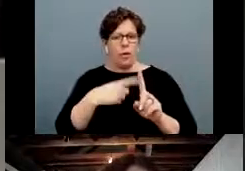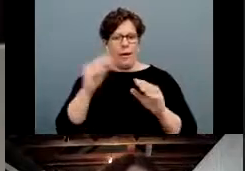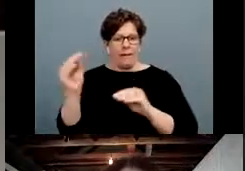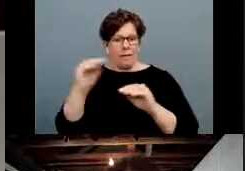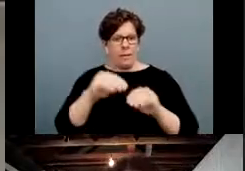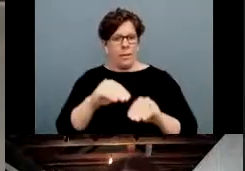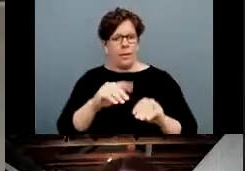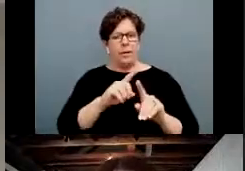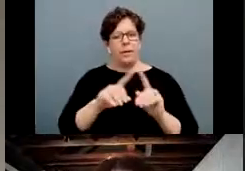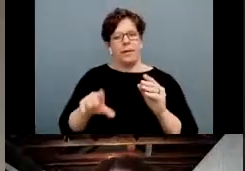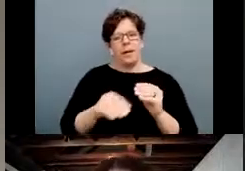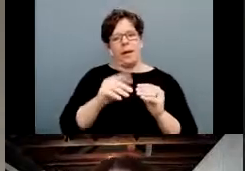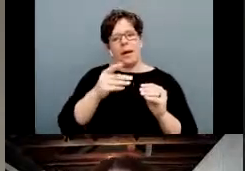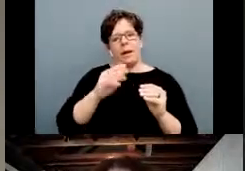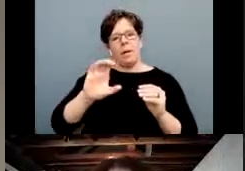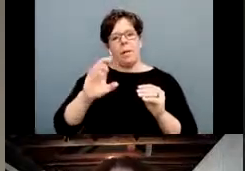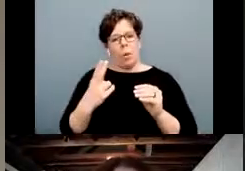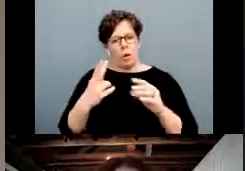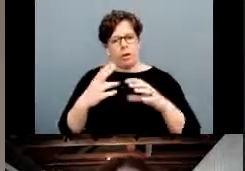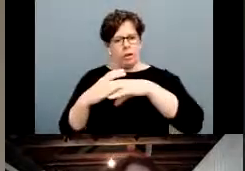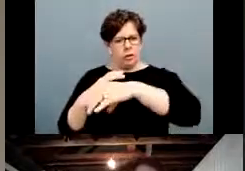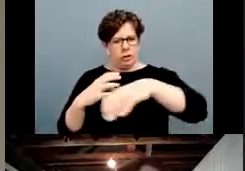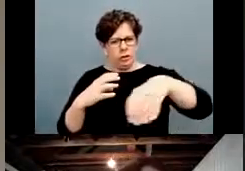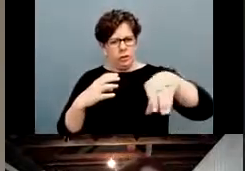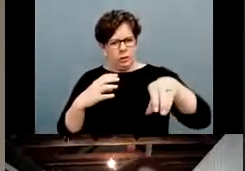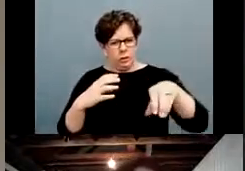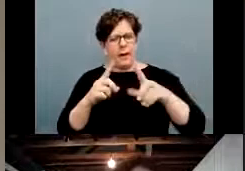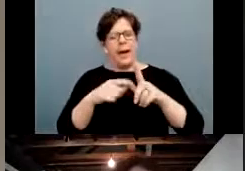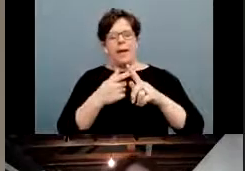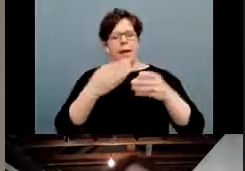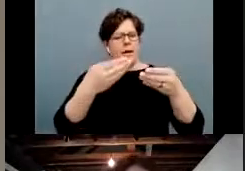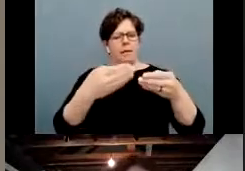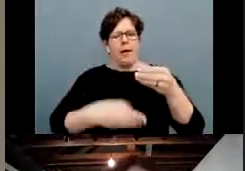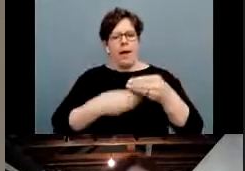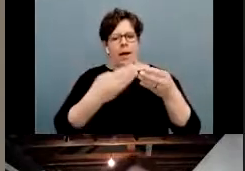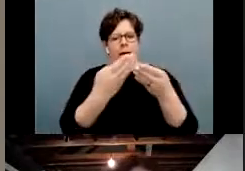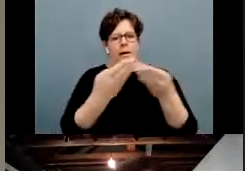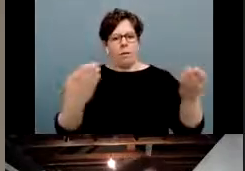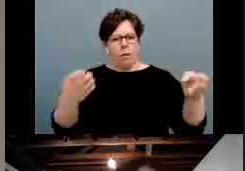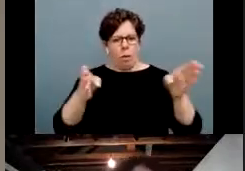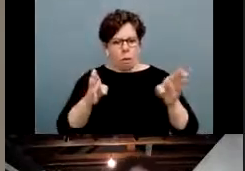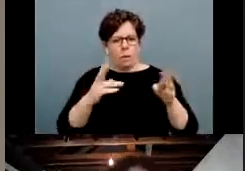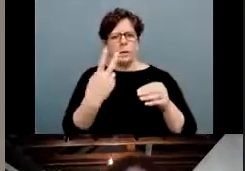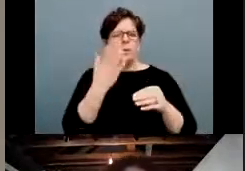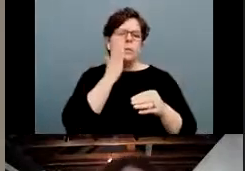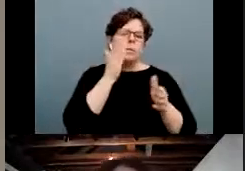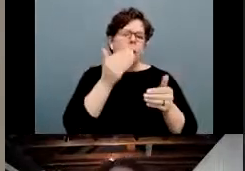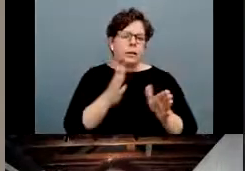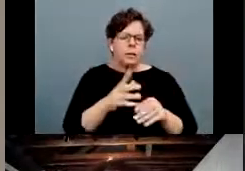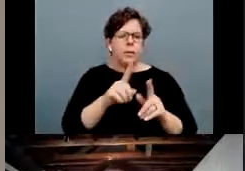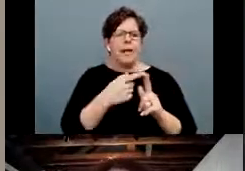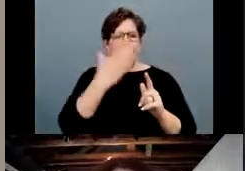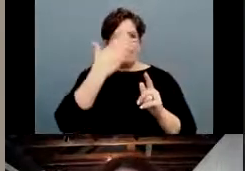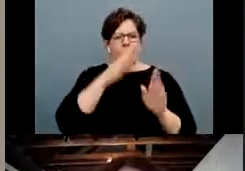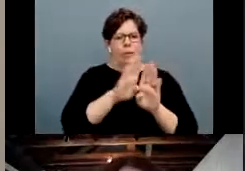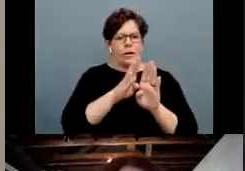added a porch to this side of the house and later enclosed it into 2 bedrooms, at which time the front door was moved to